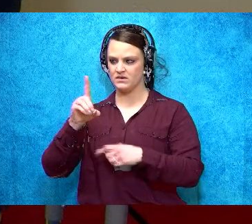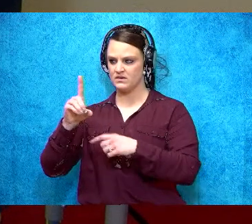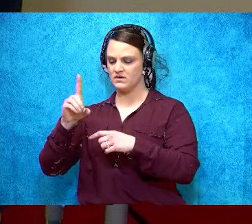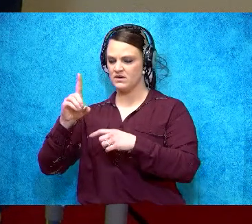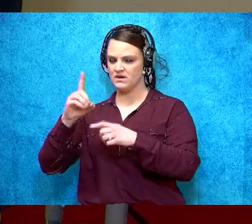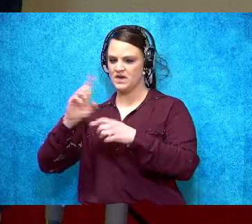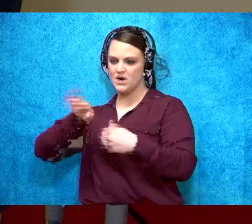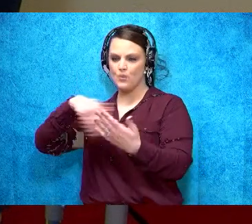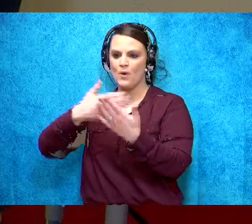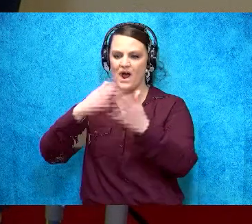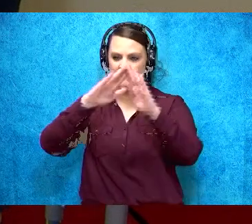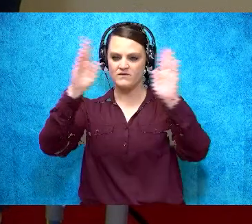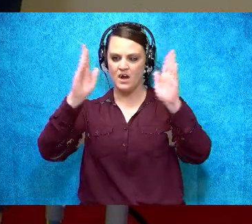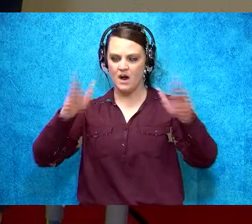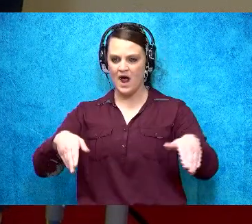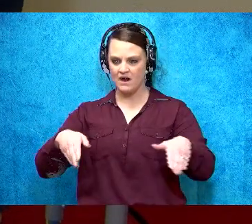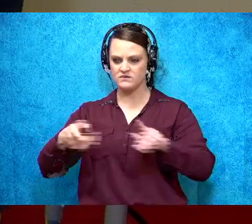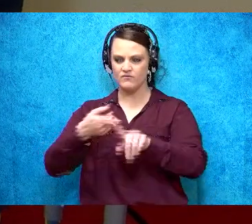this happened?